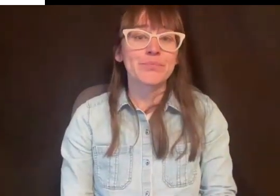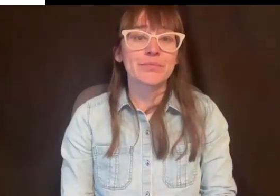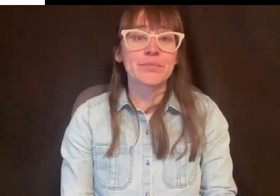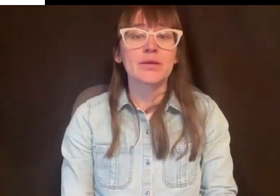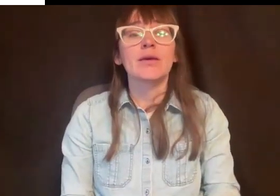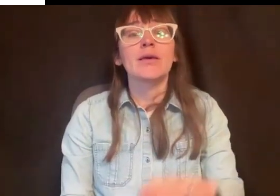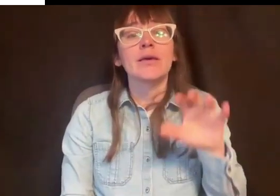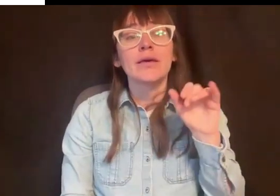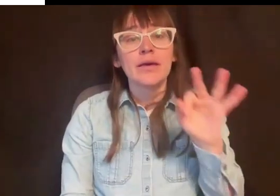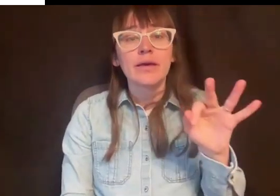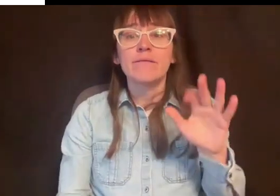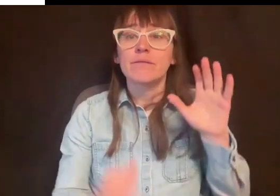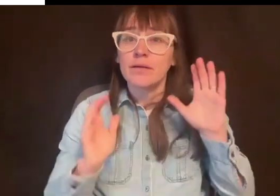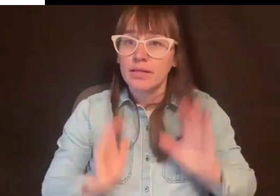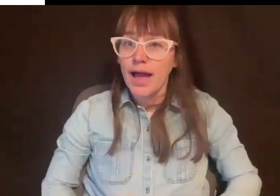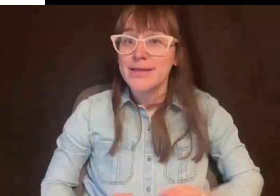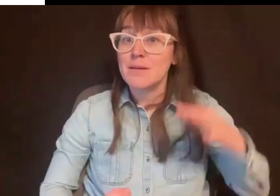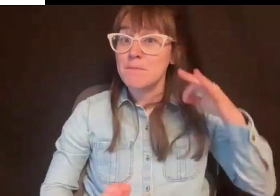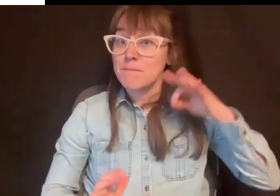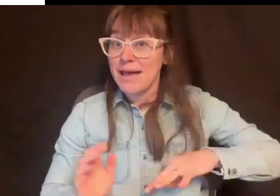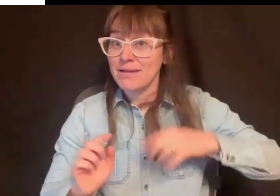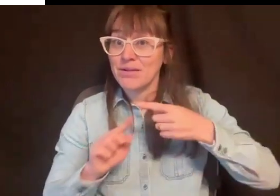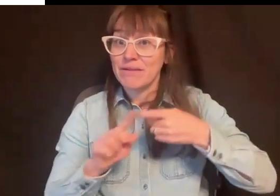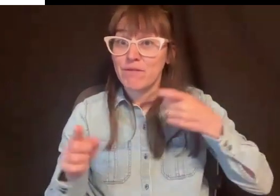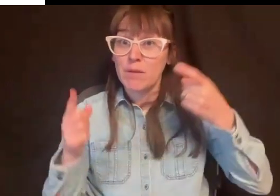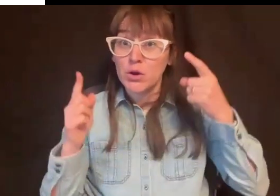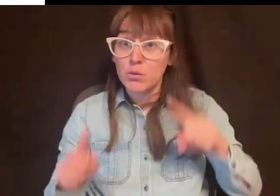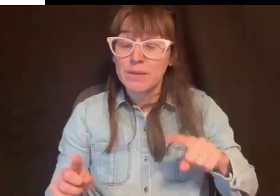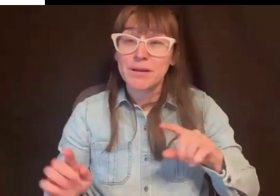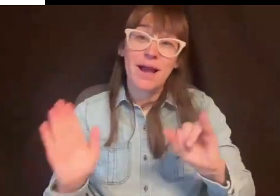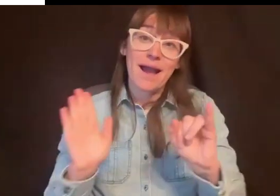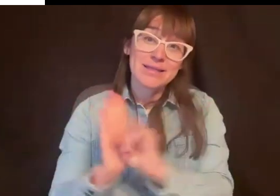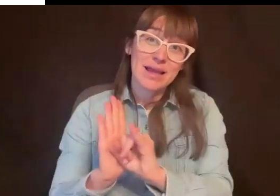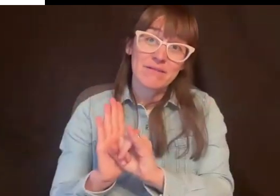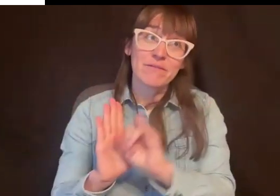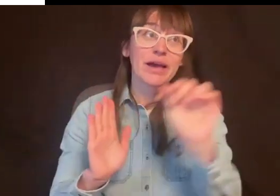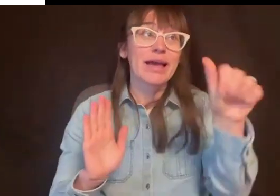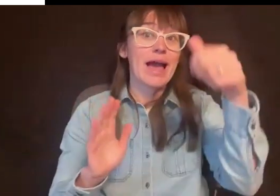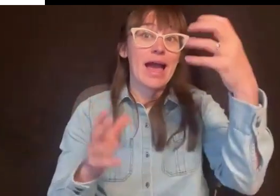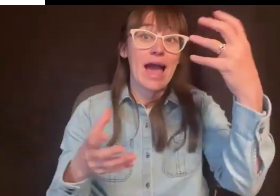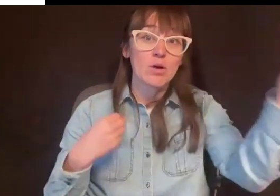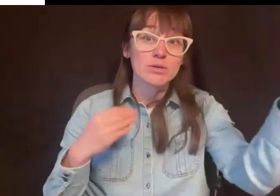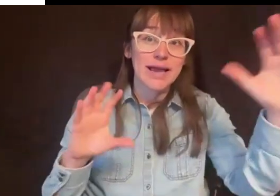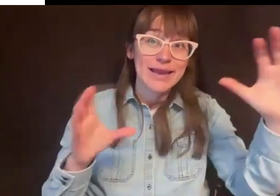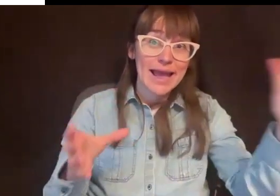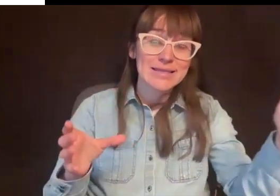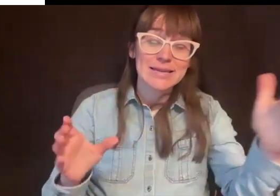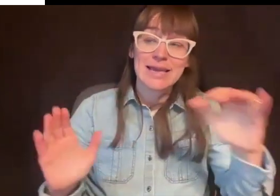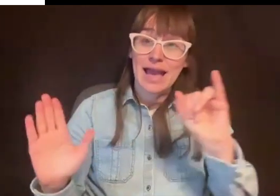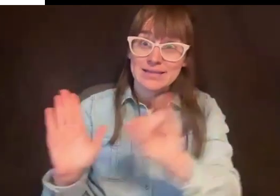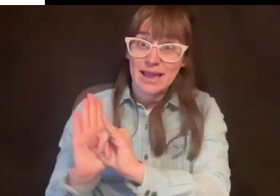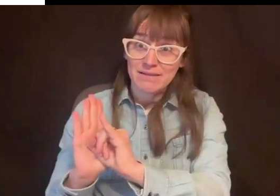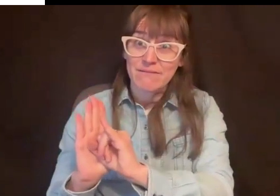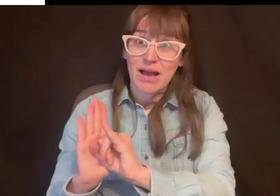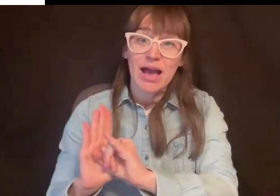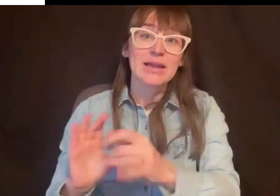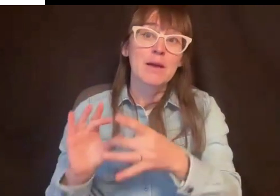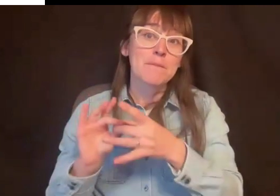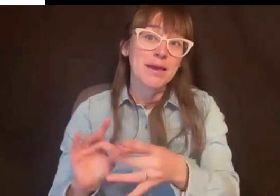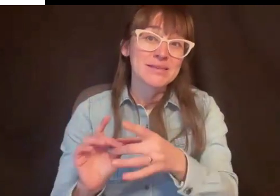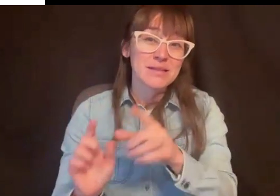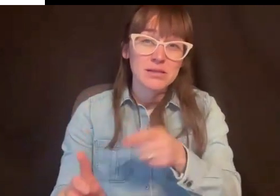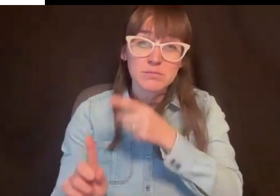So if the clients who benefit from an agreement would be identified by another entity, either specifically or based on specific